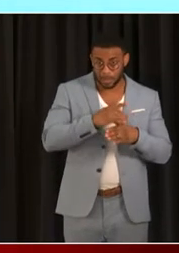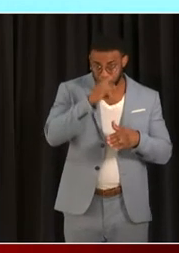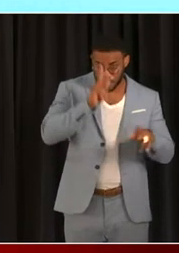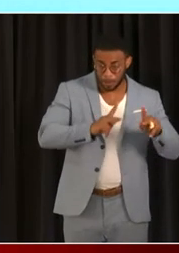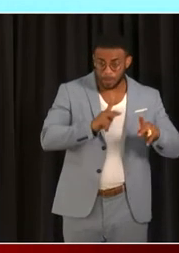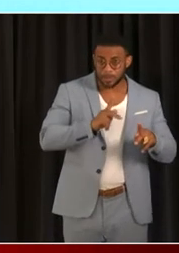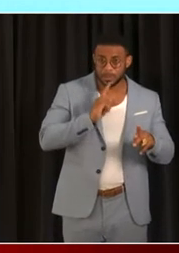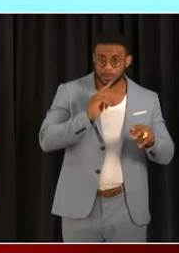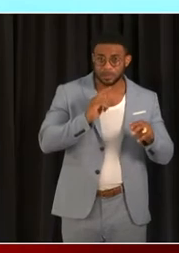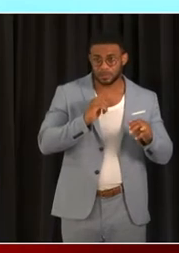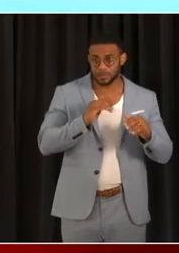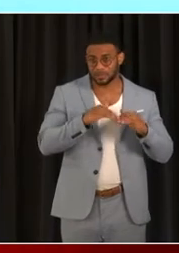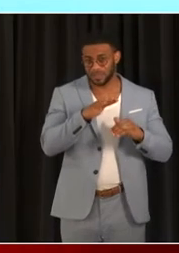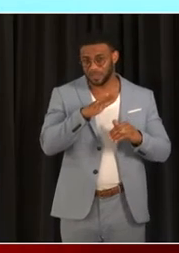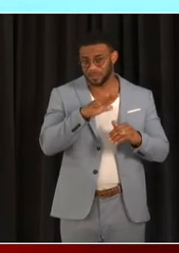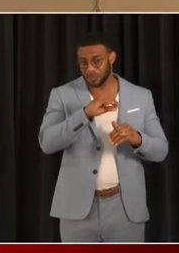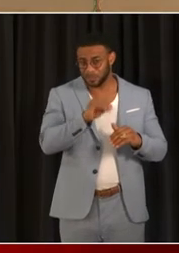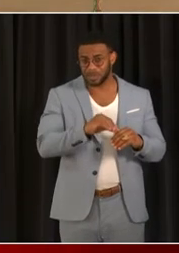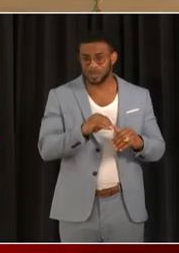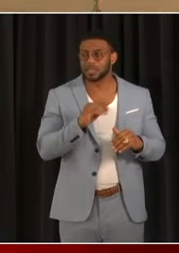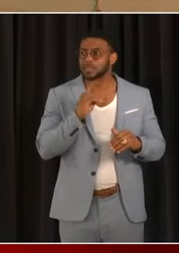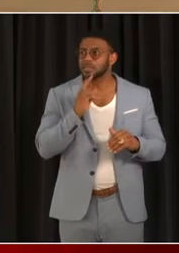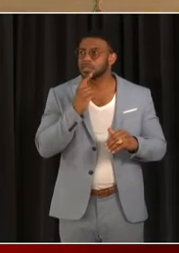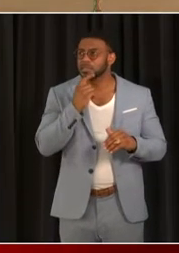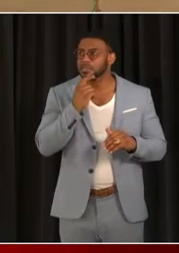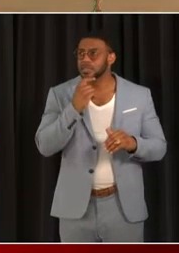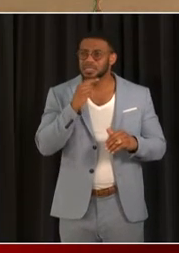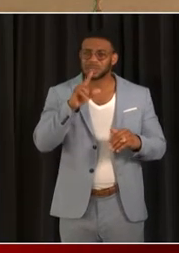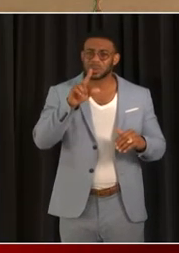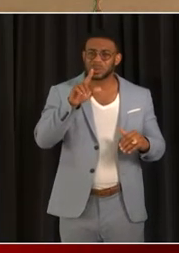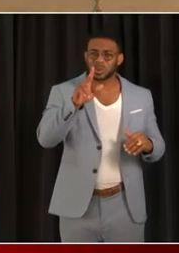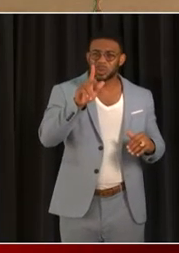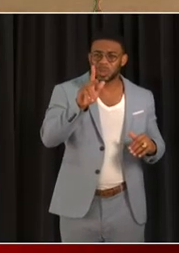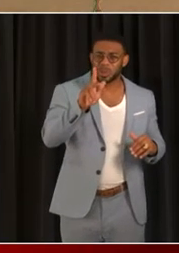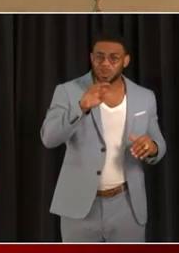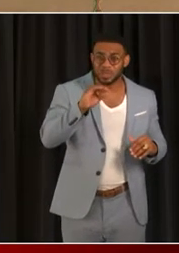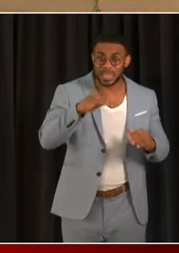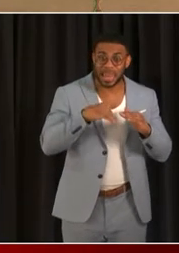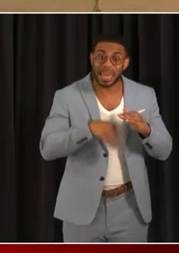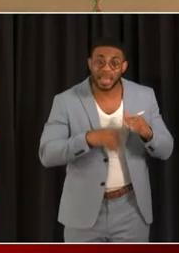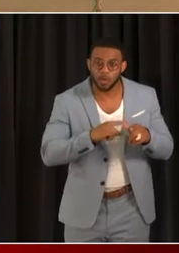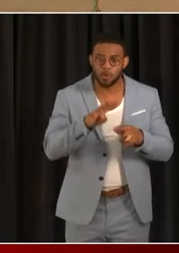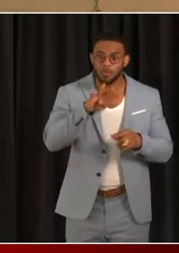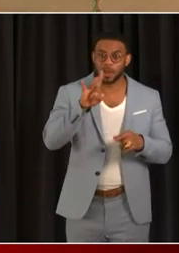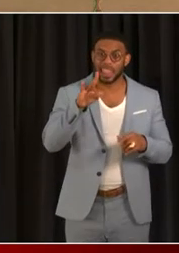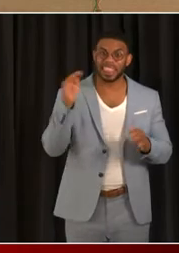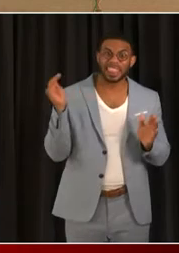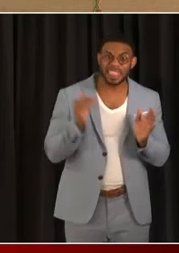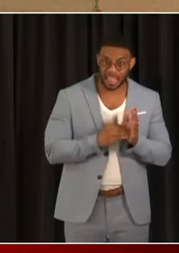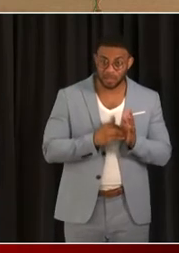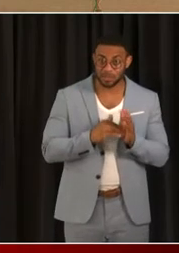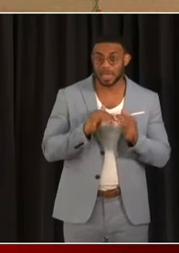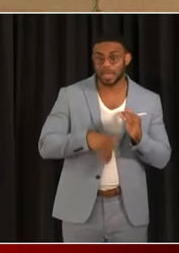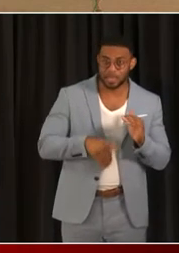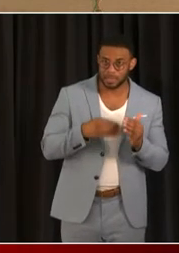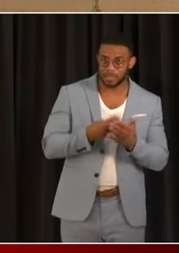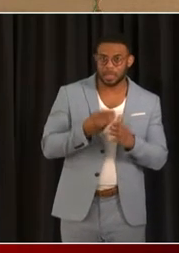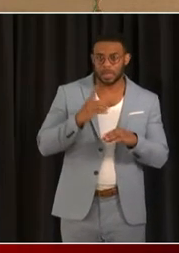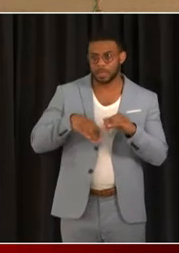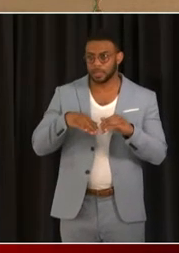of the Black population is greater than 50% is 23% less, or 48,000